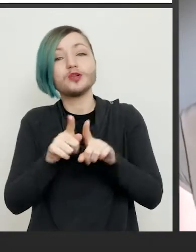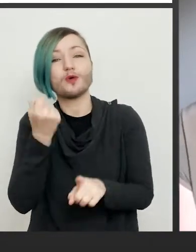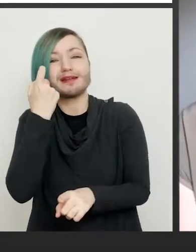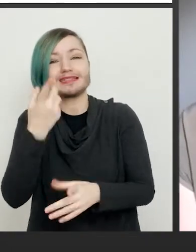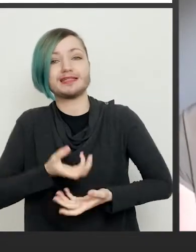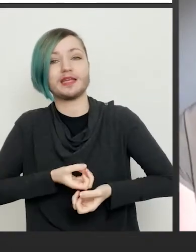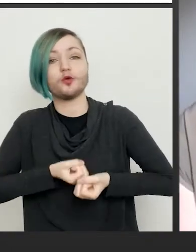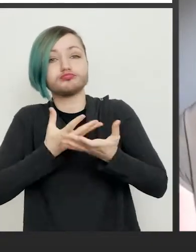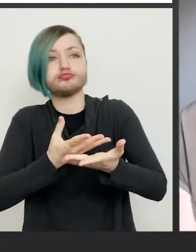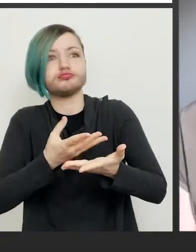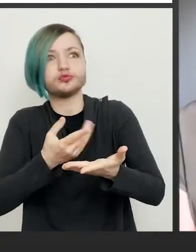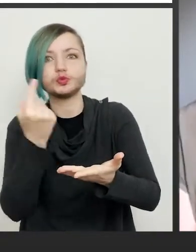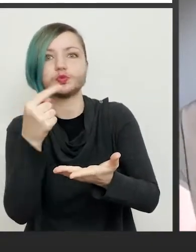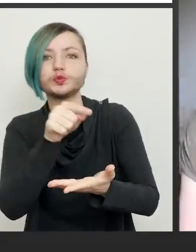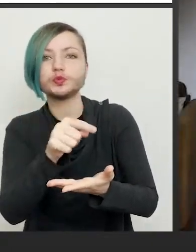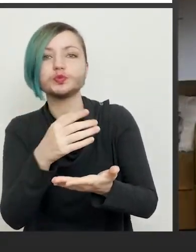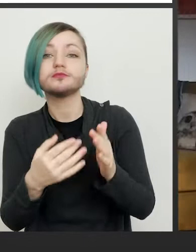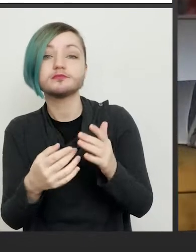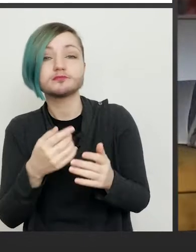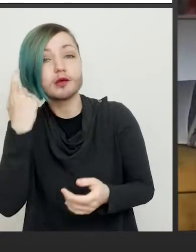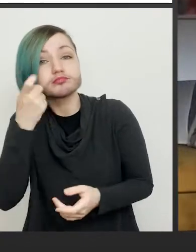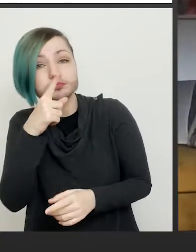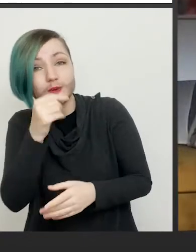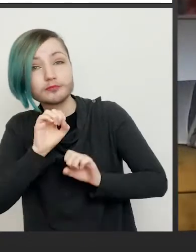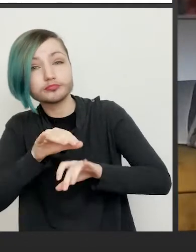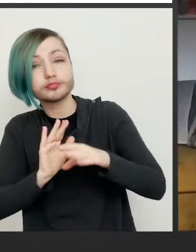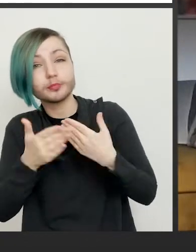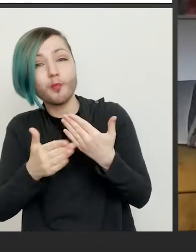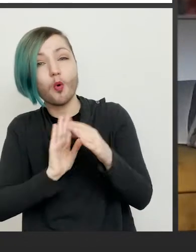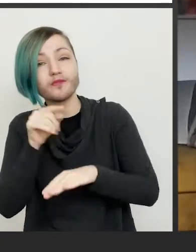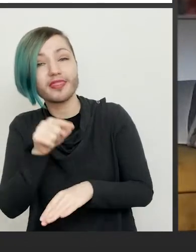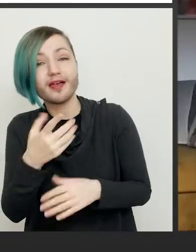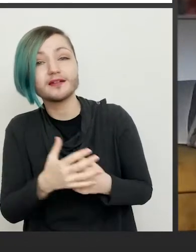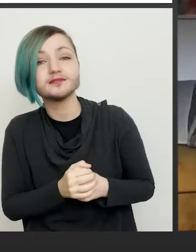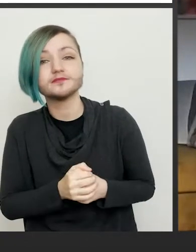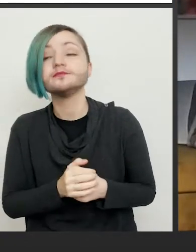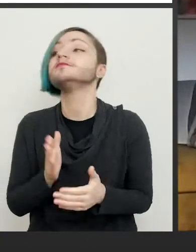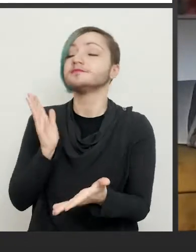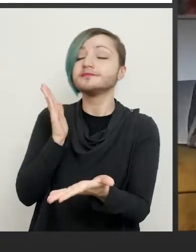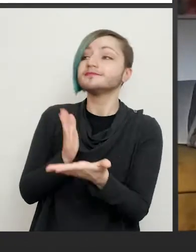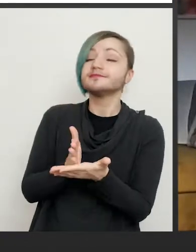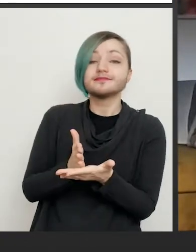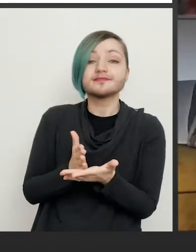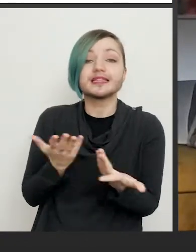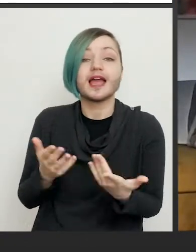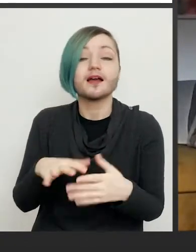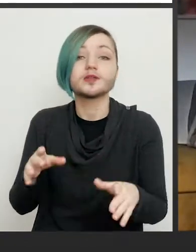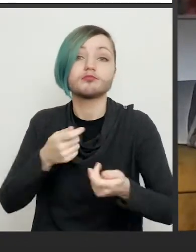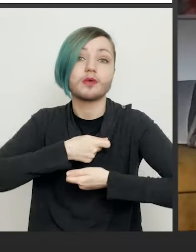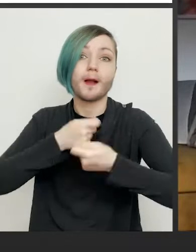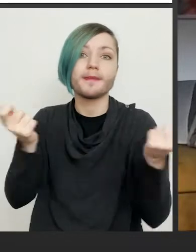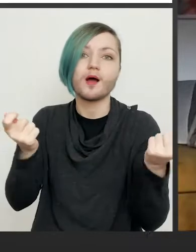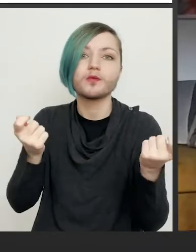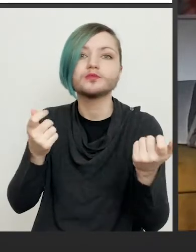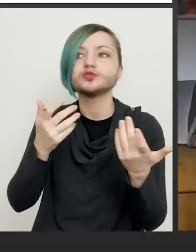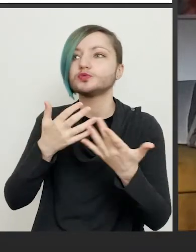about that for me. Yeah, definitely. I think, coming out to everyone and anybody who has come out at some